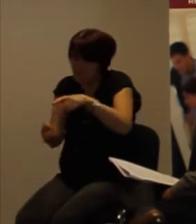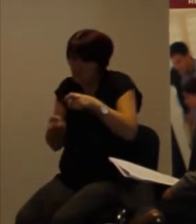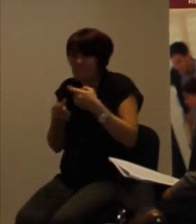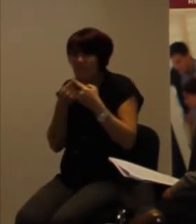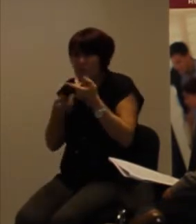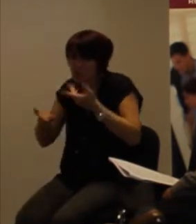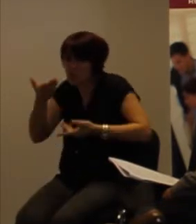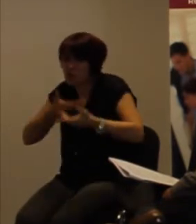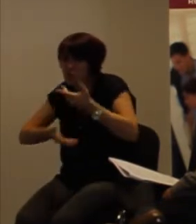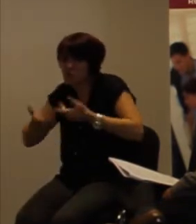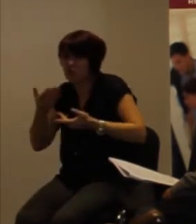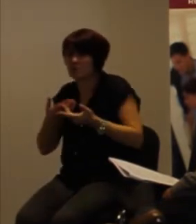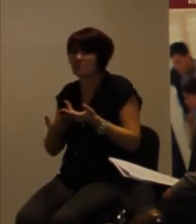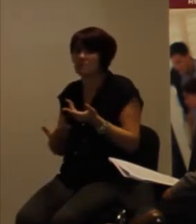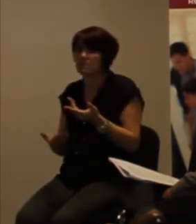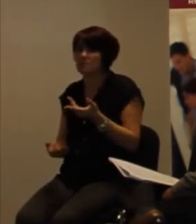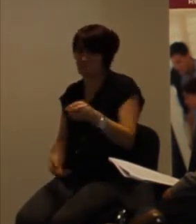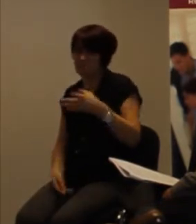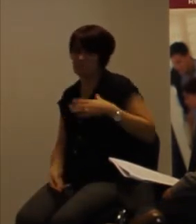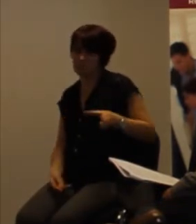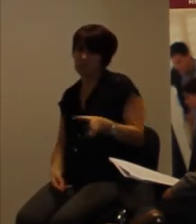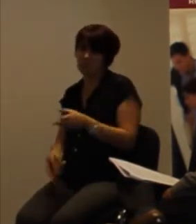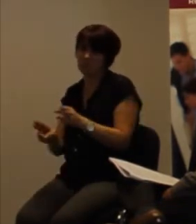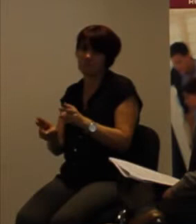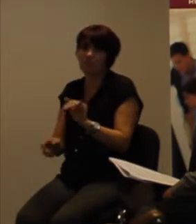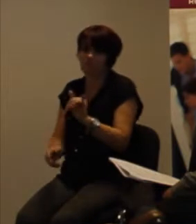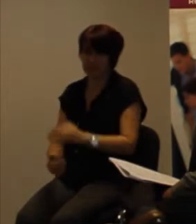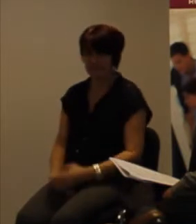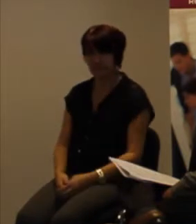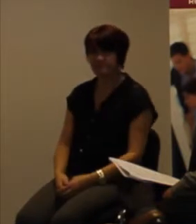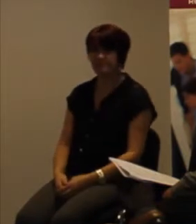assessment, ask them to do something, that's what we're talking about here specifically.